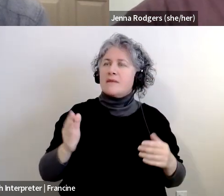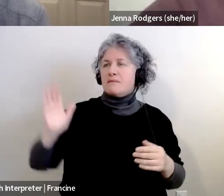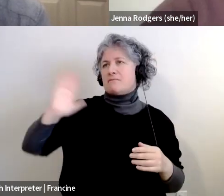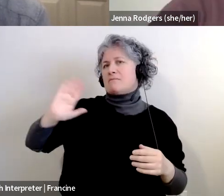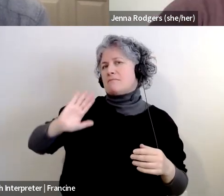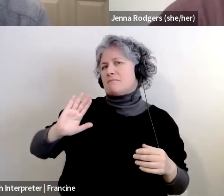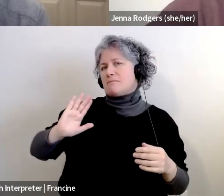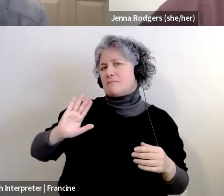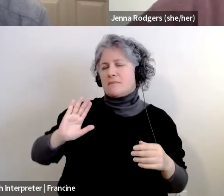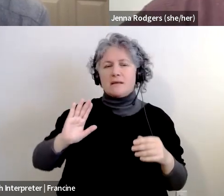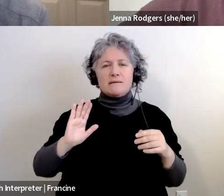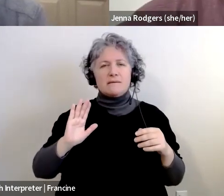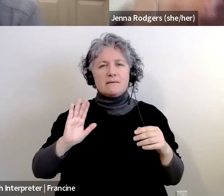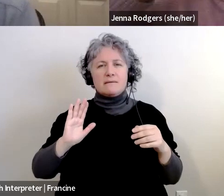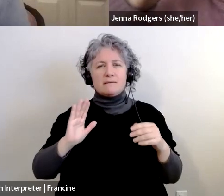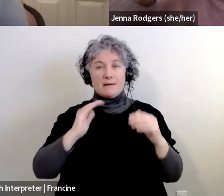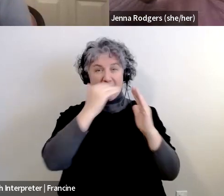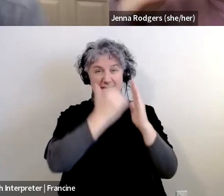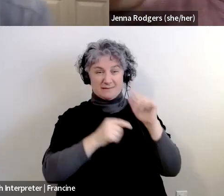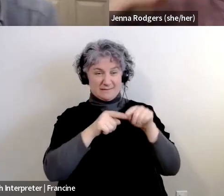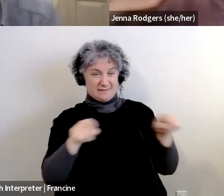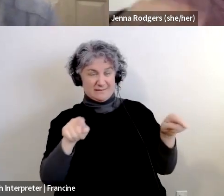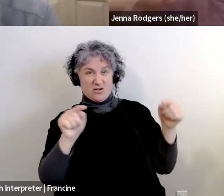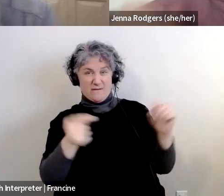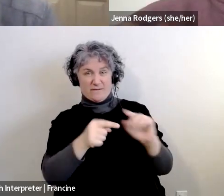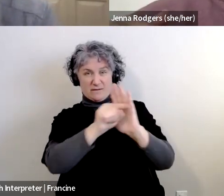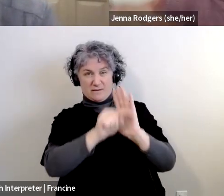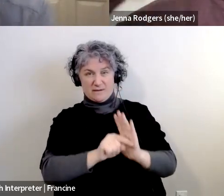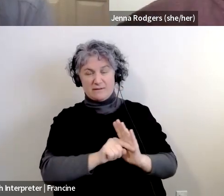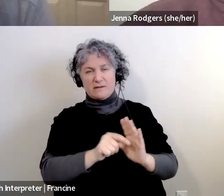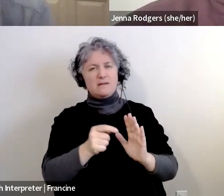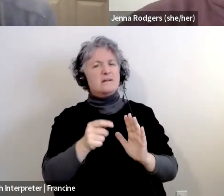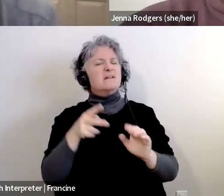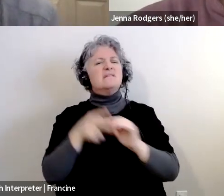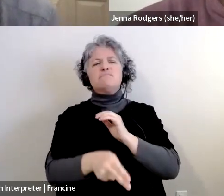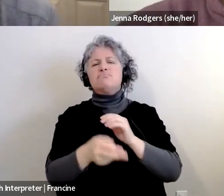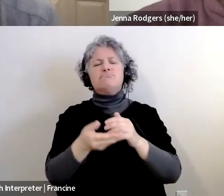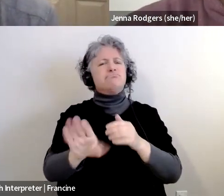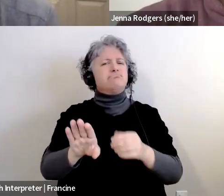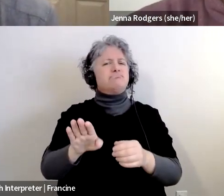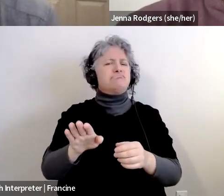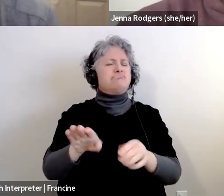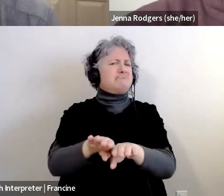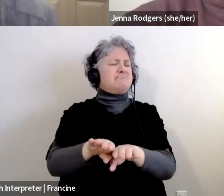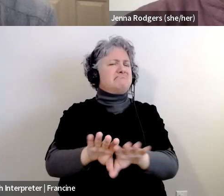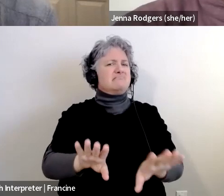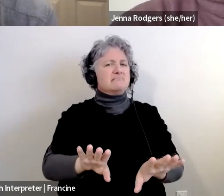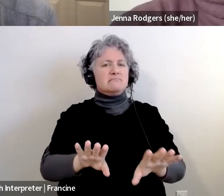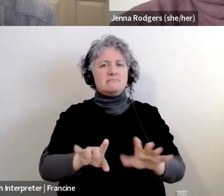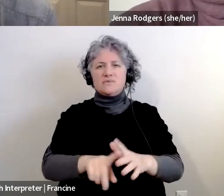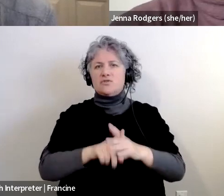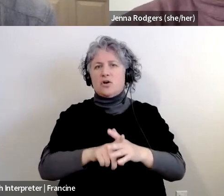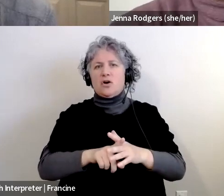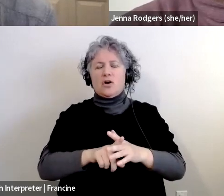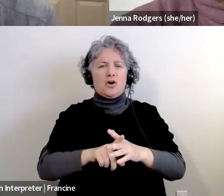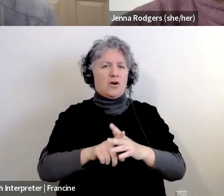things that we've listed there at the head, we are laying the foundation for more positive working environments and making it much more difficult